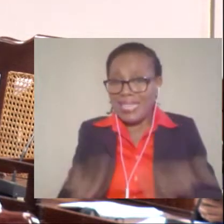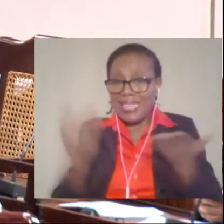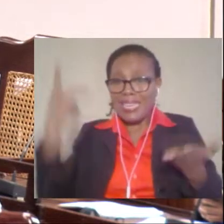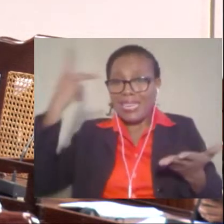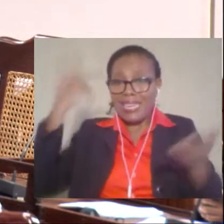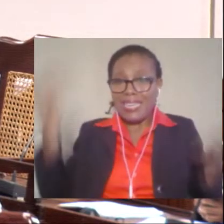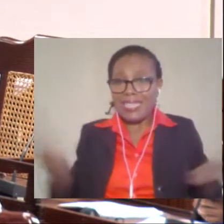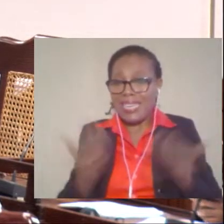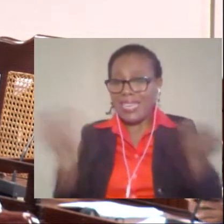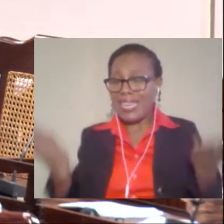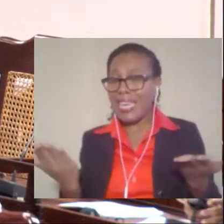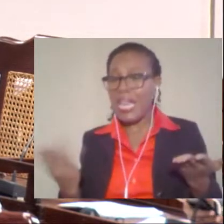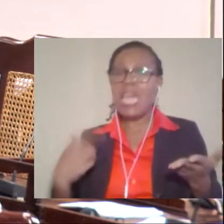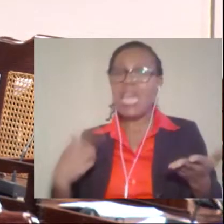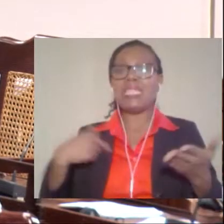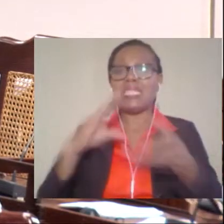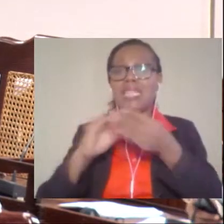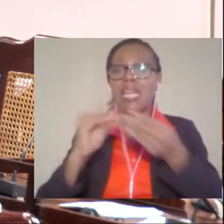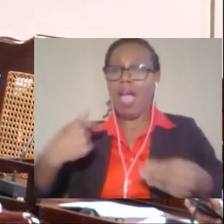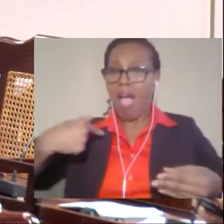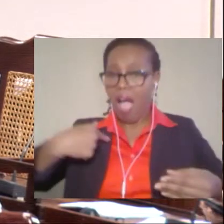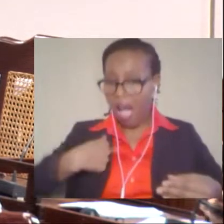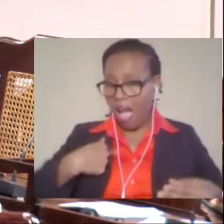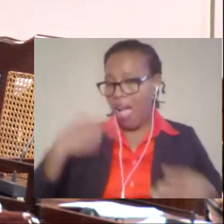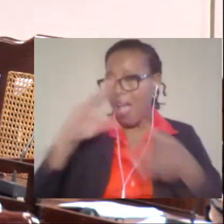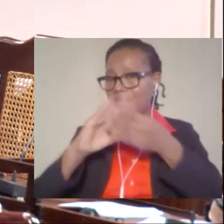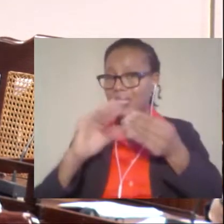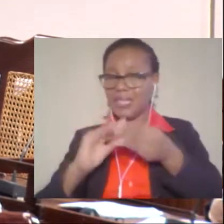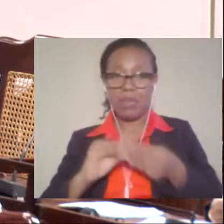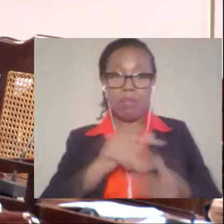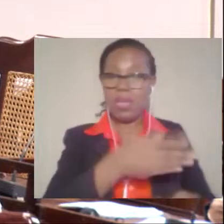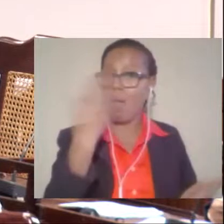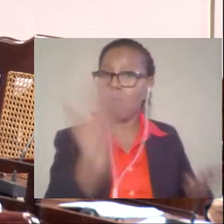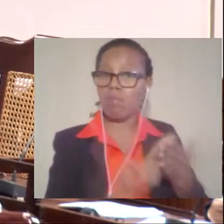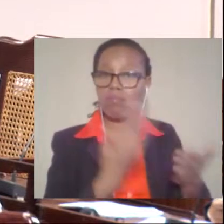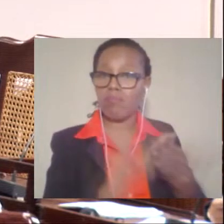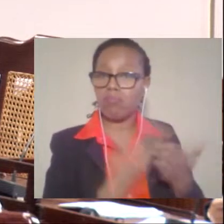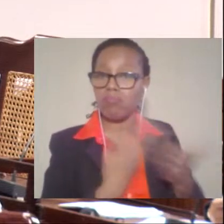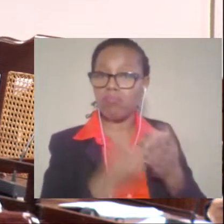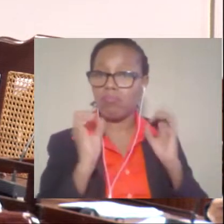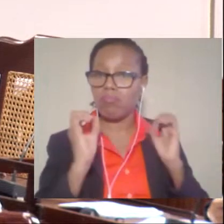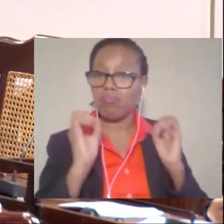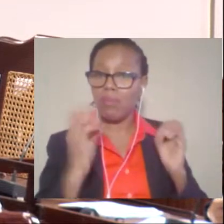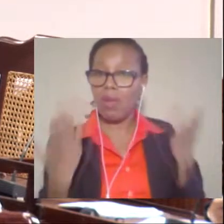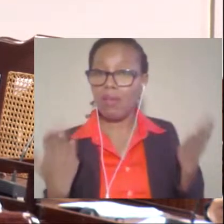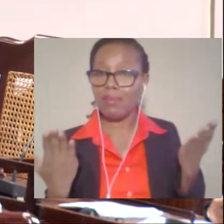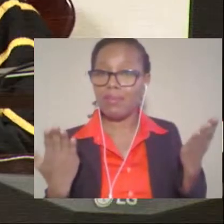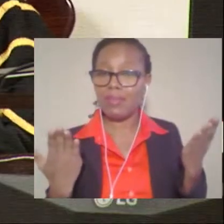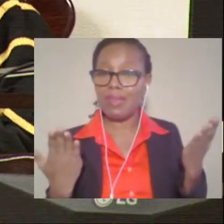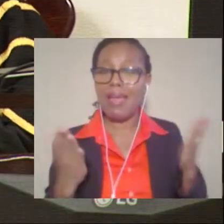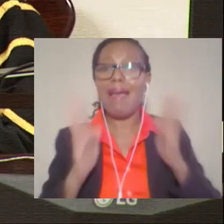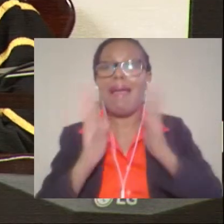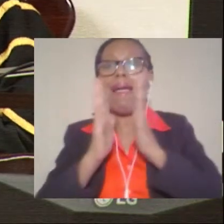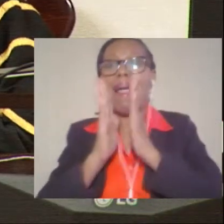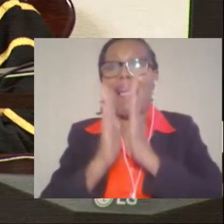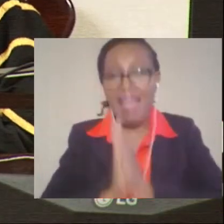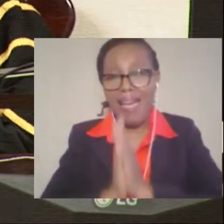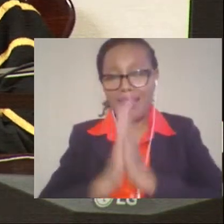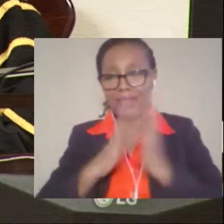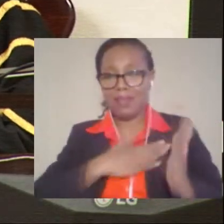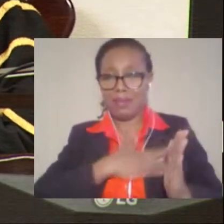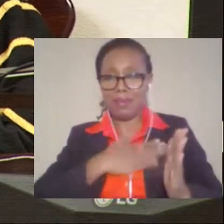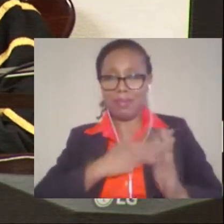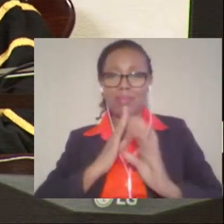produce proof for. And I beg, Mr. Speaker, that the comments be withdrawn. Honourable member, when